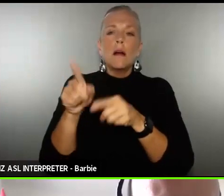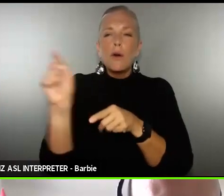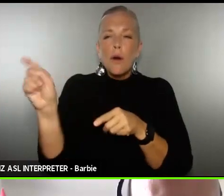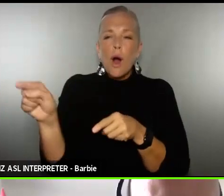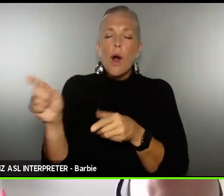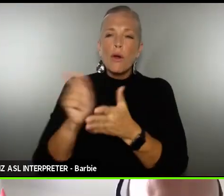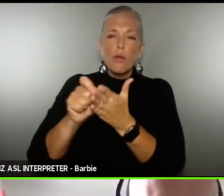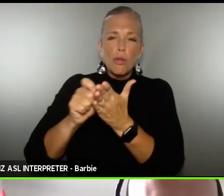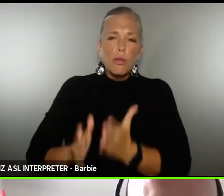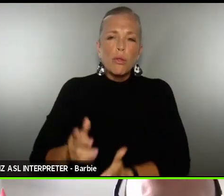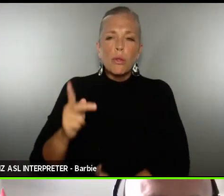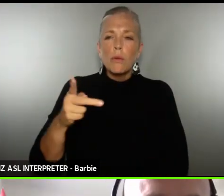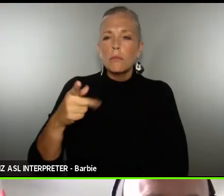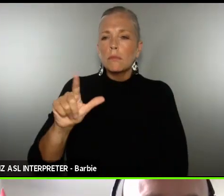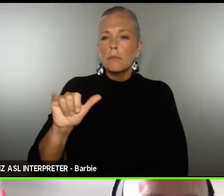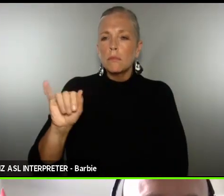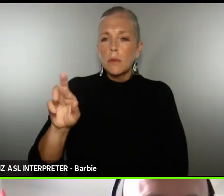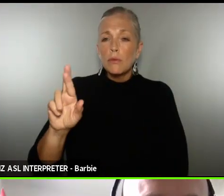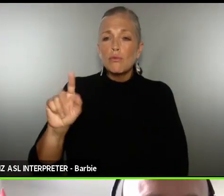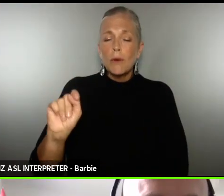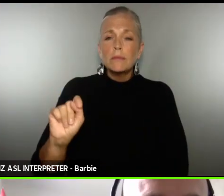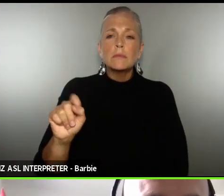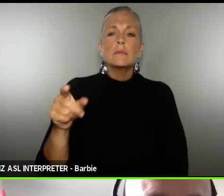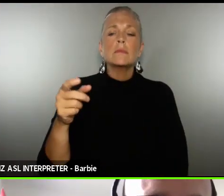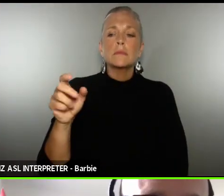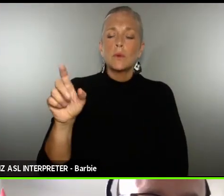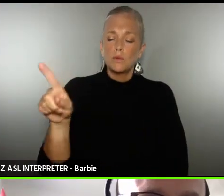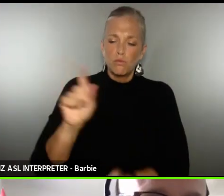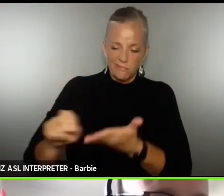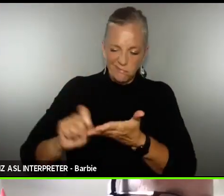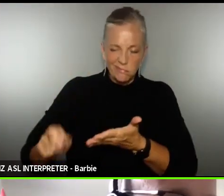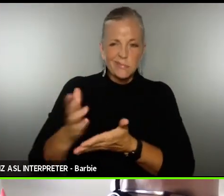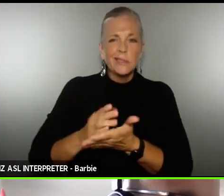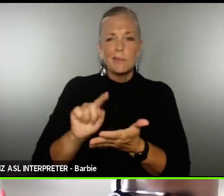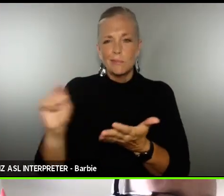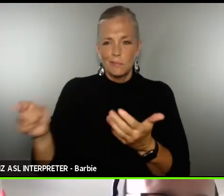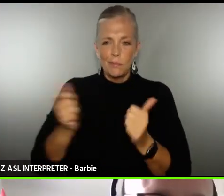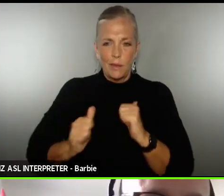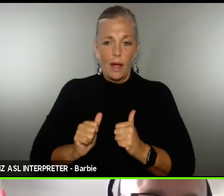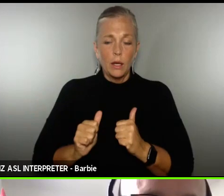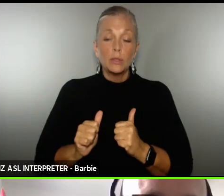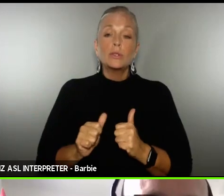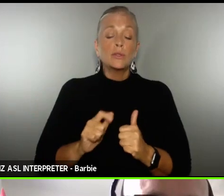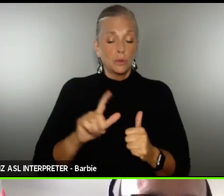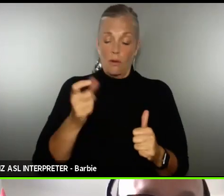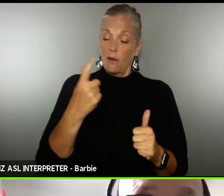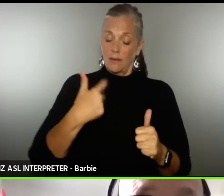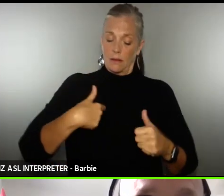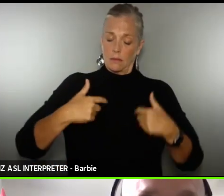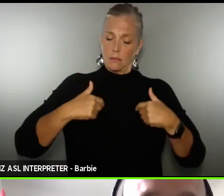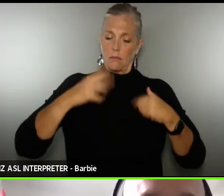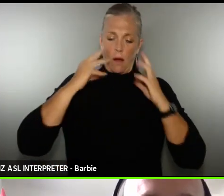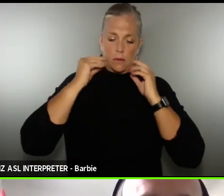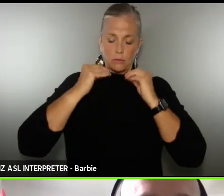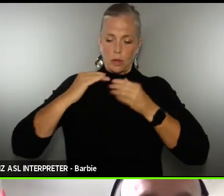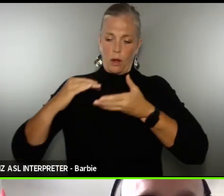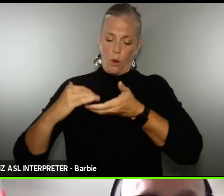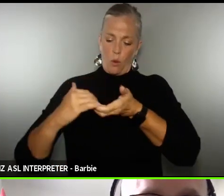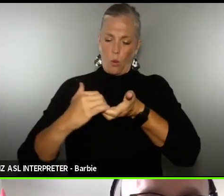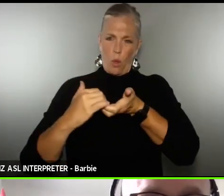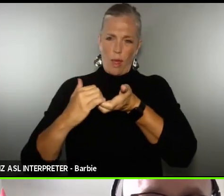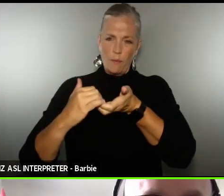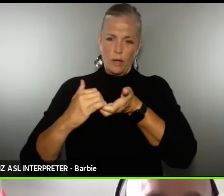And to me, whenever there's collaboration, it's an opportunity to kind of mix it with some people who